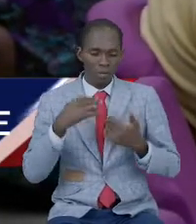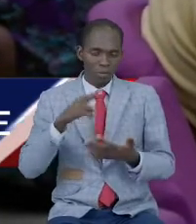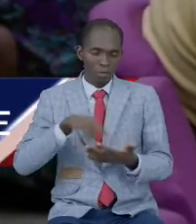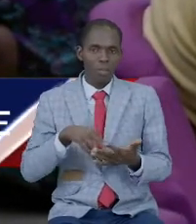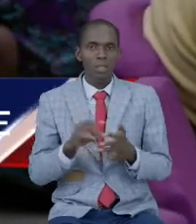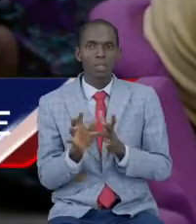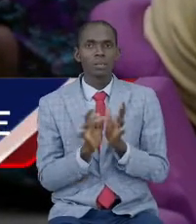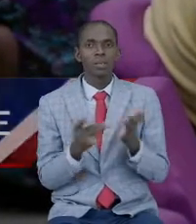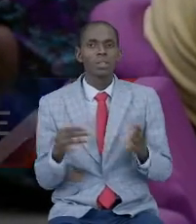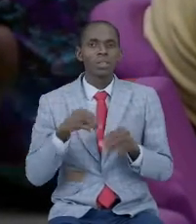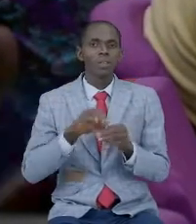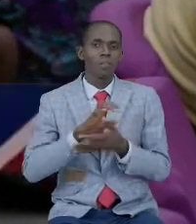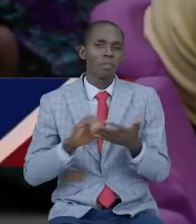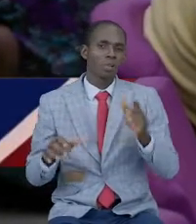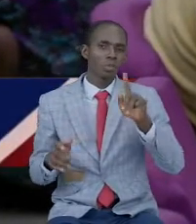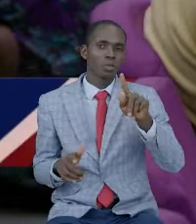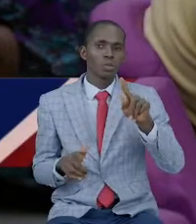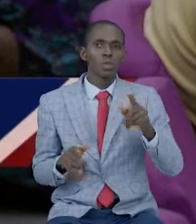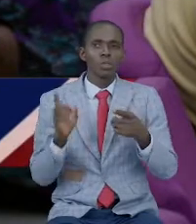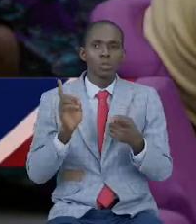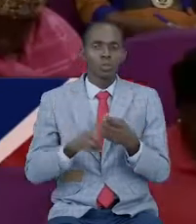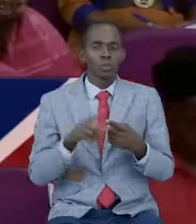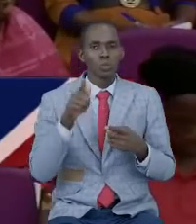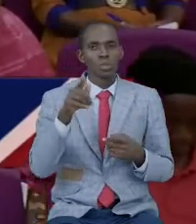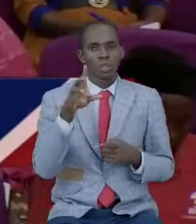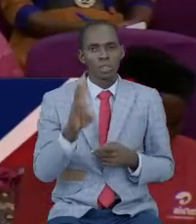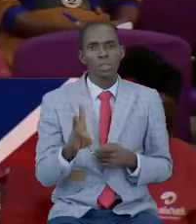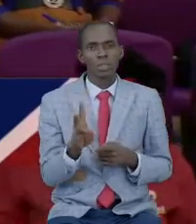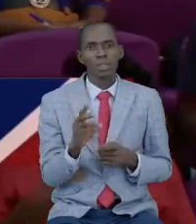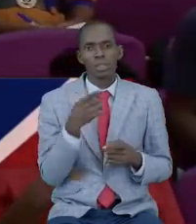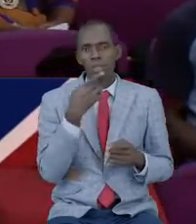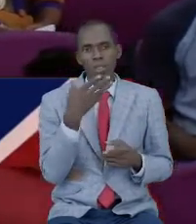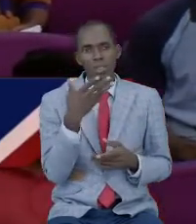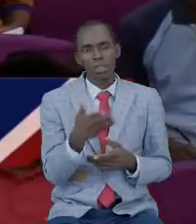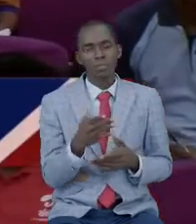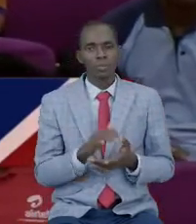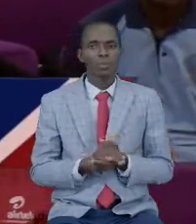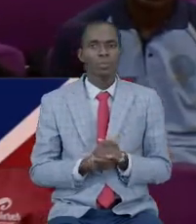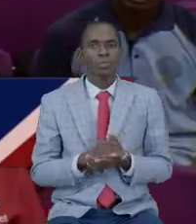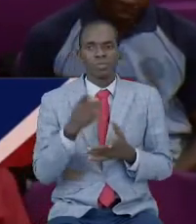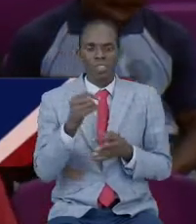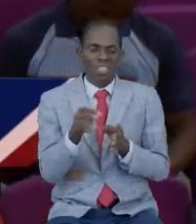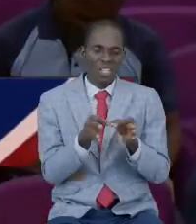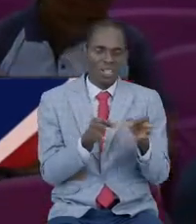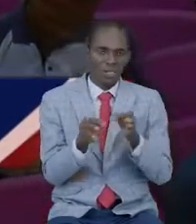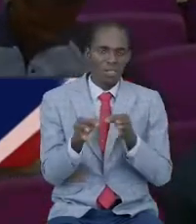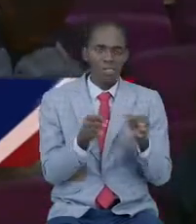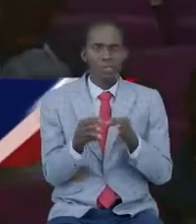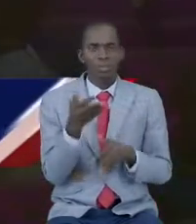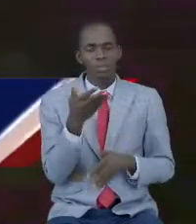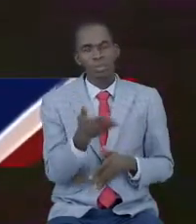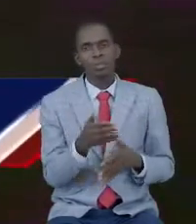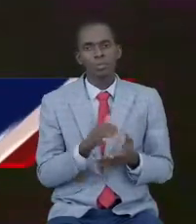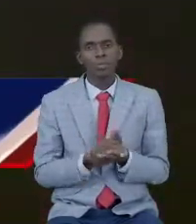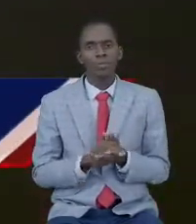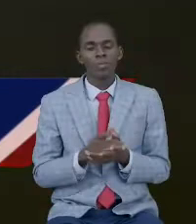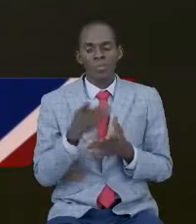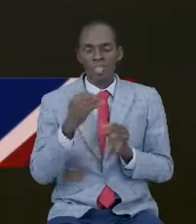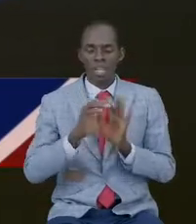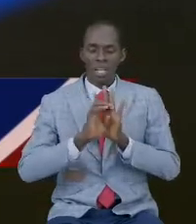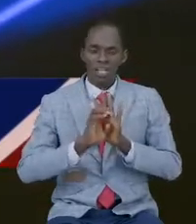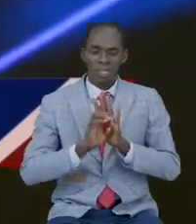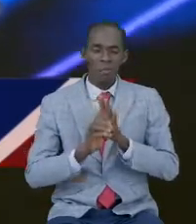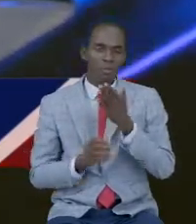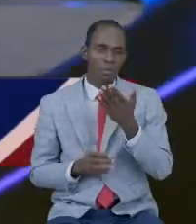verses 21 to 26, the allegory, the illustration, the